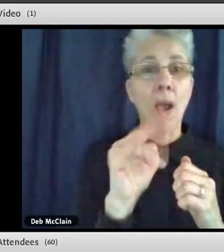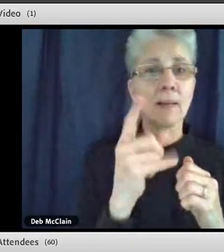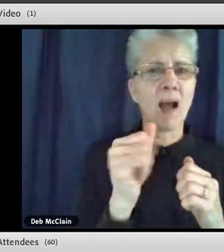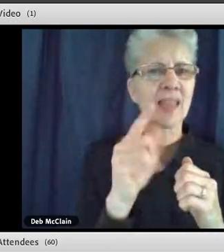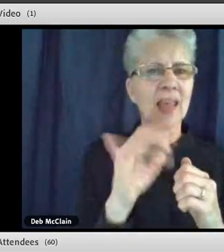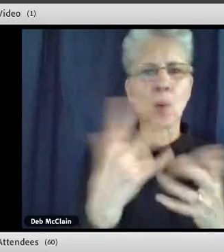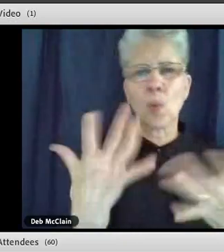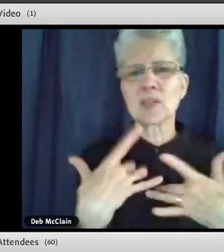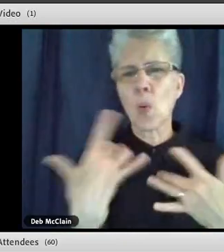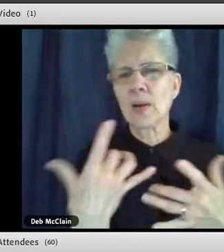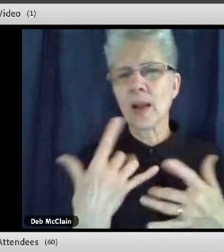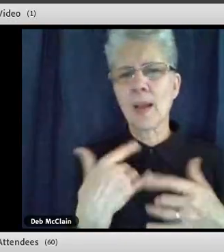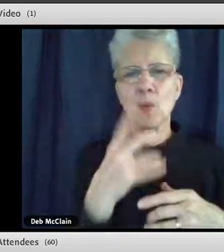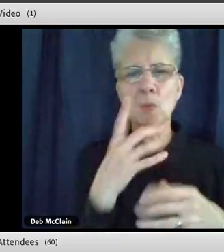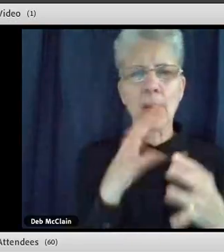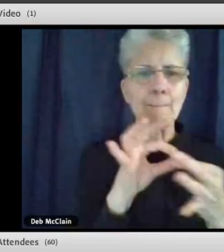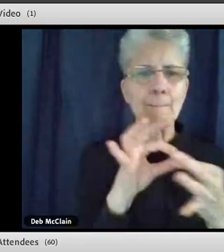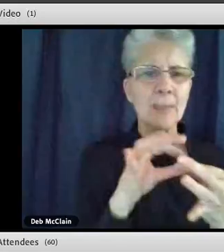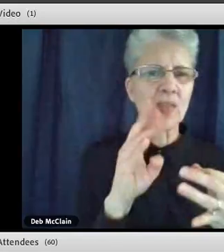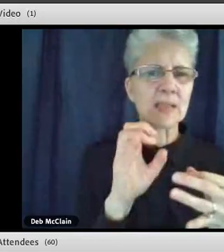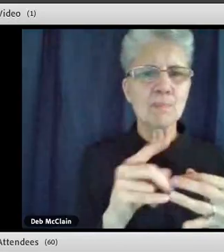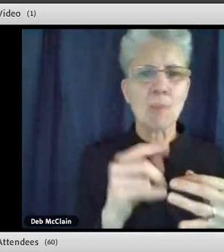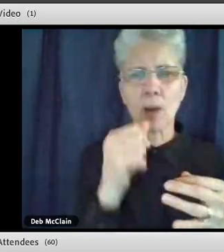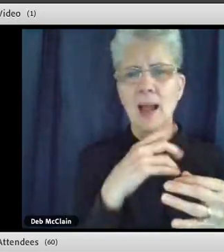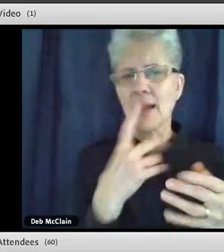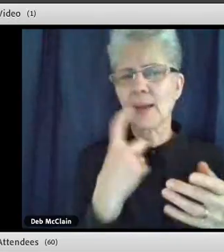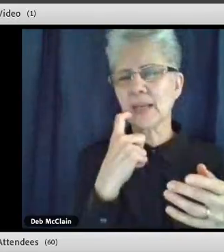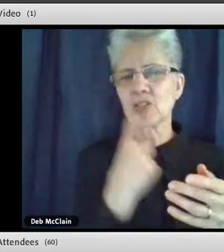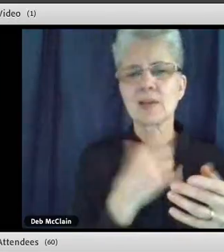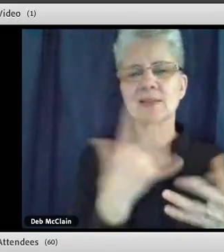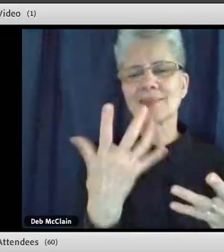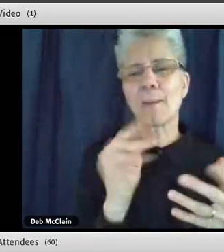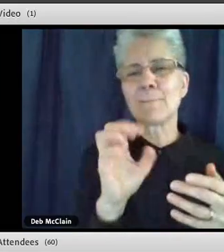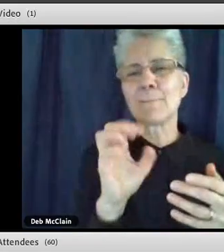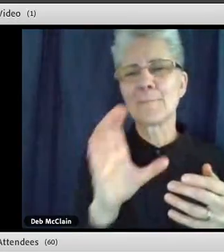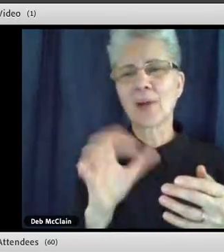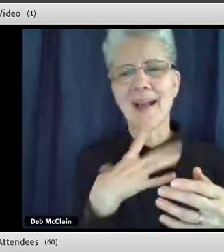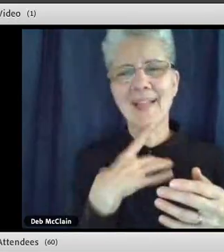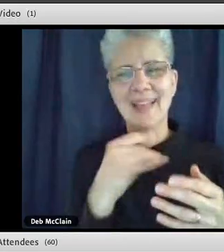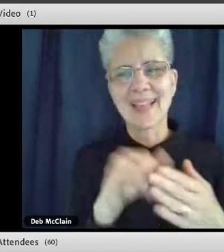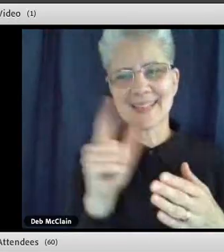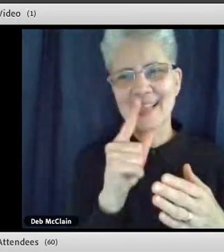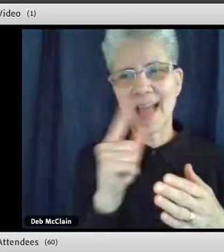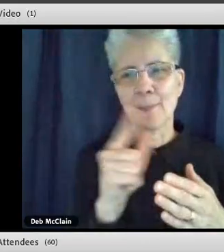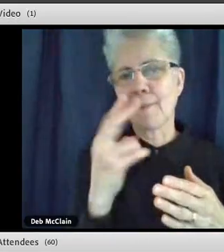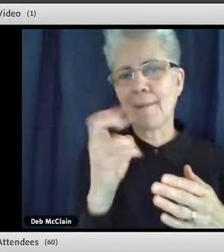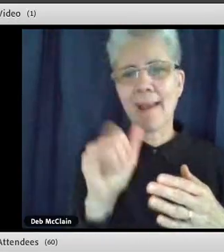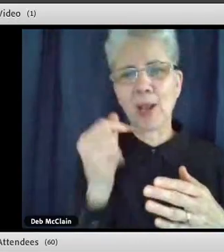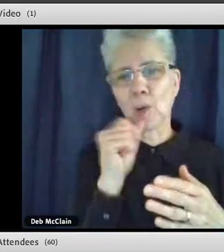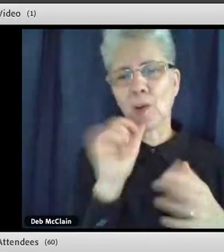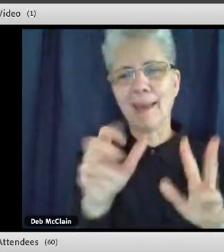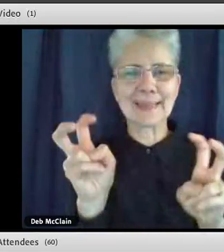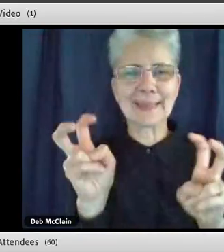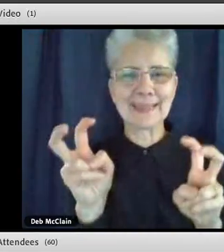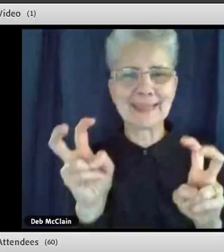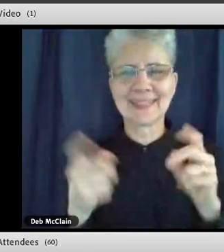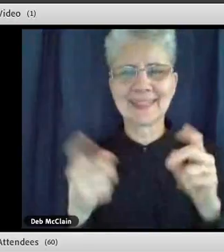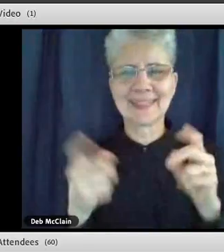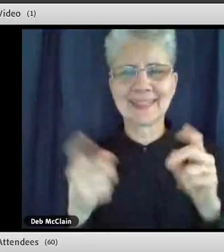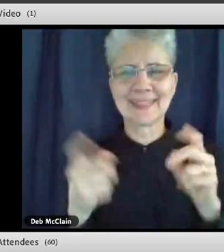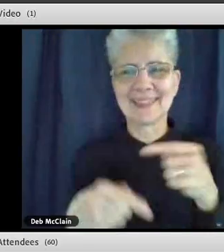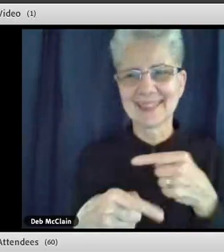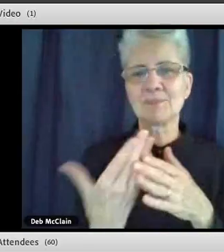keep mentioning this MARC guy. I'm getting jealous. What's going on here? So I love this, the librarian Hey Girl. If you're if you're into these memes,